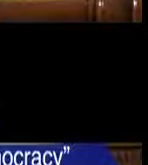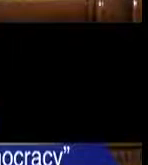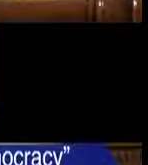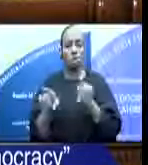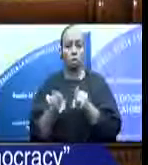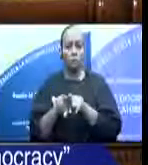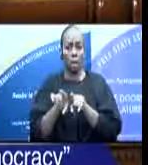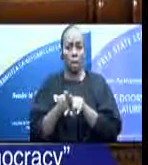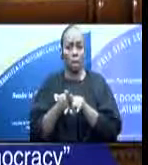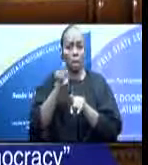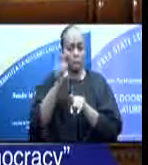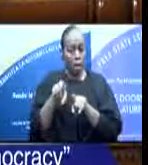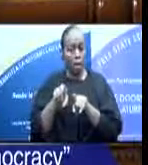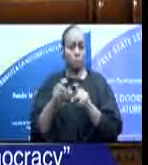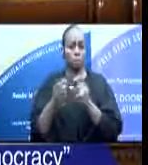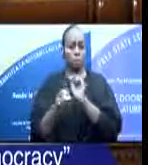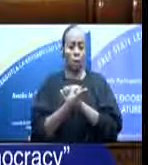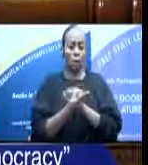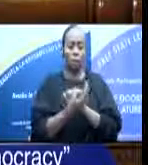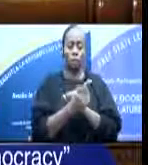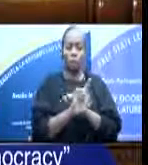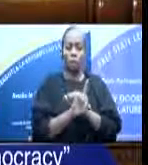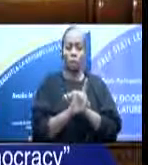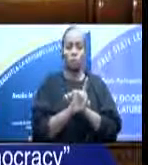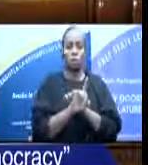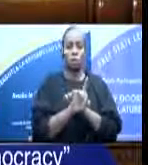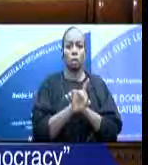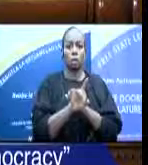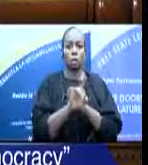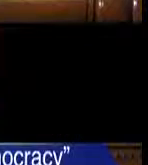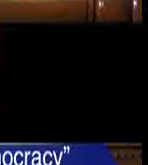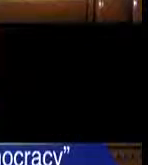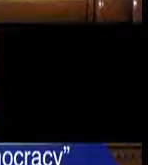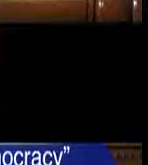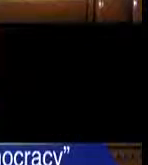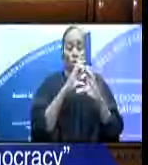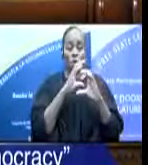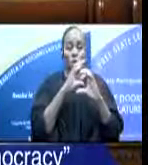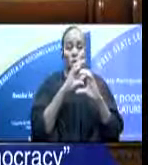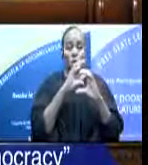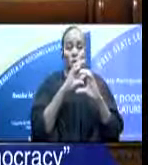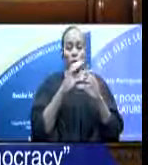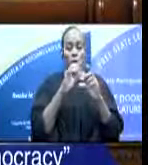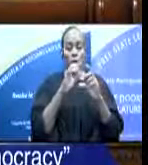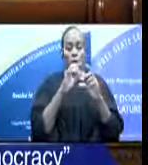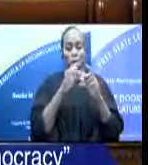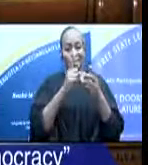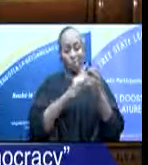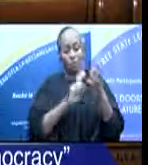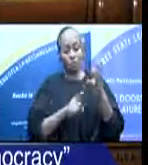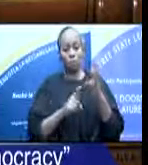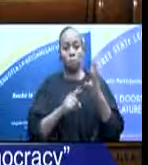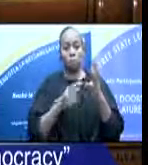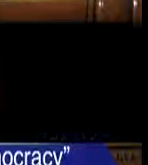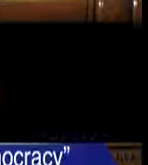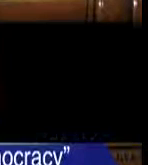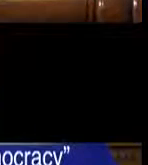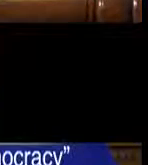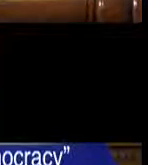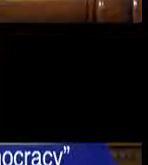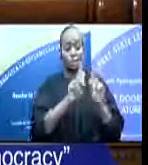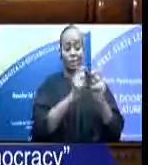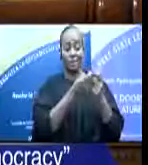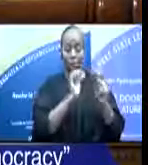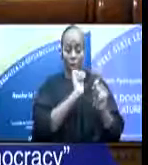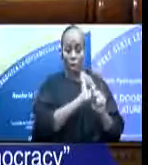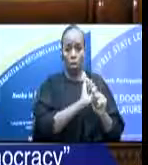what is to be done as it will refurbish the following facilities: I also commend you, Memonseng le team